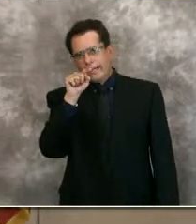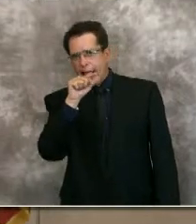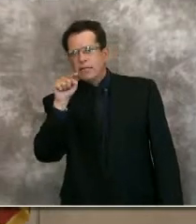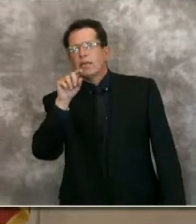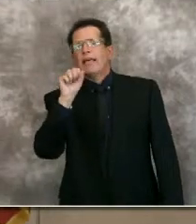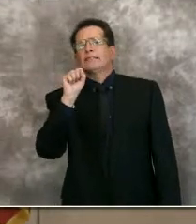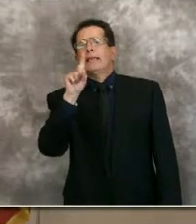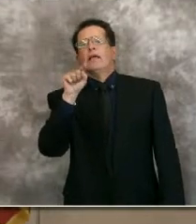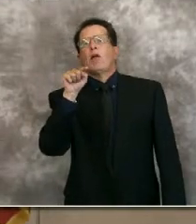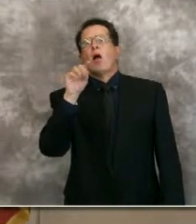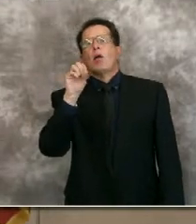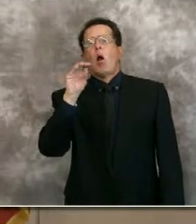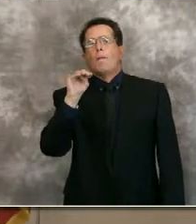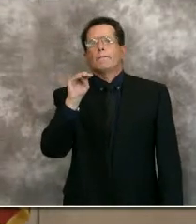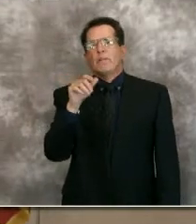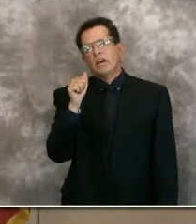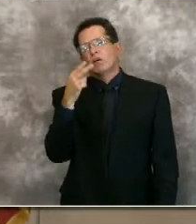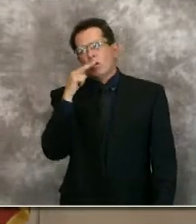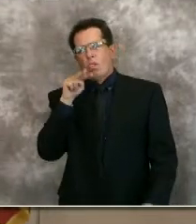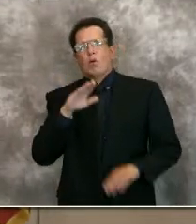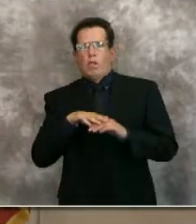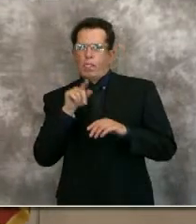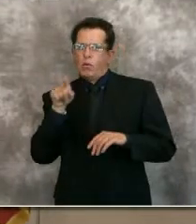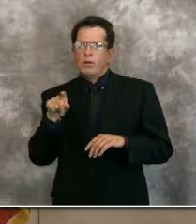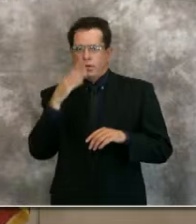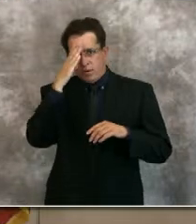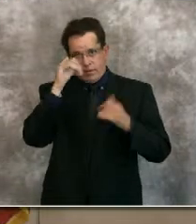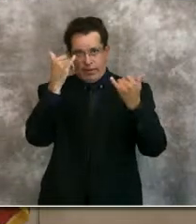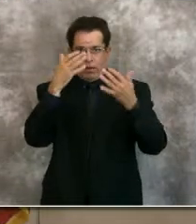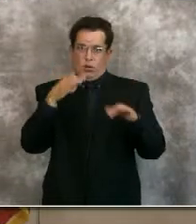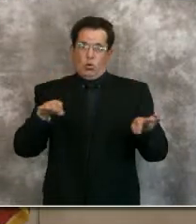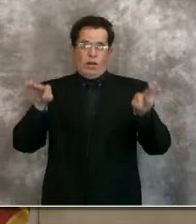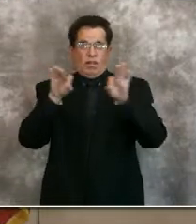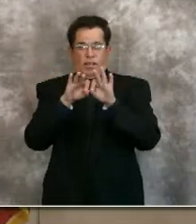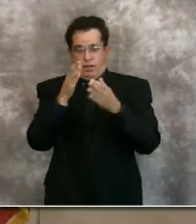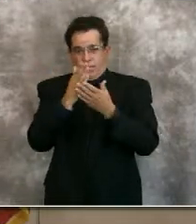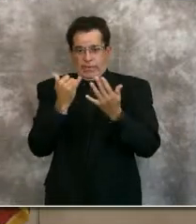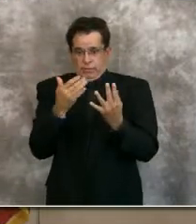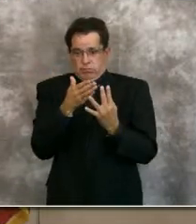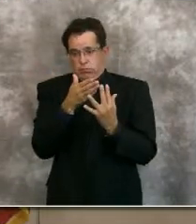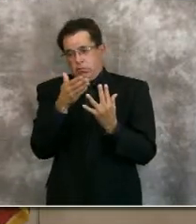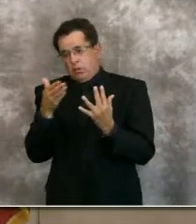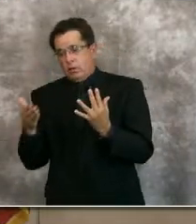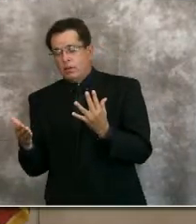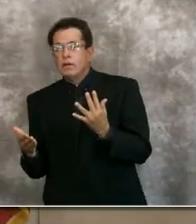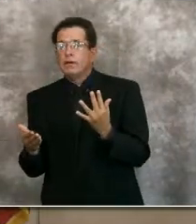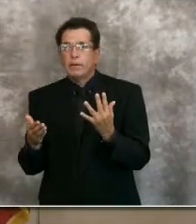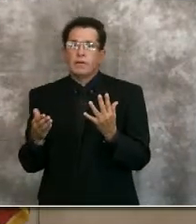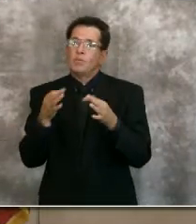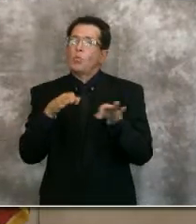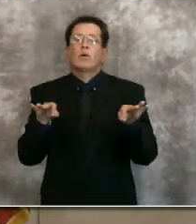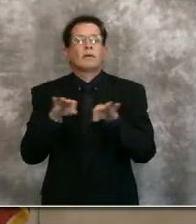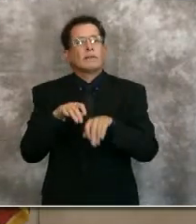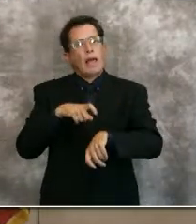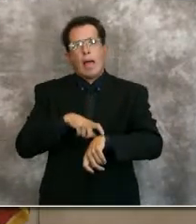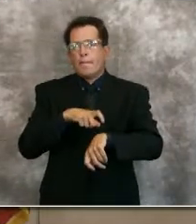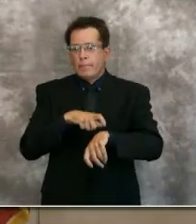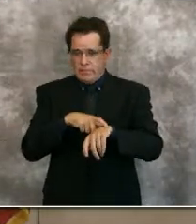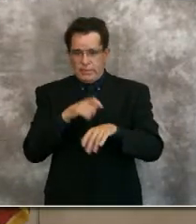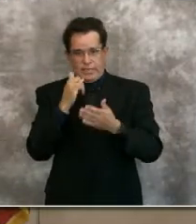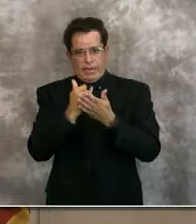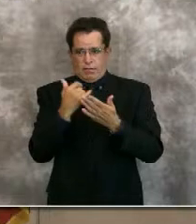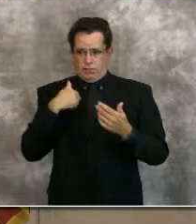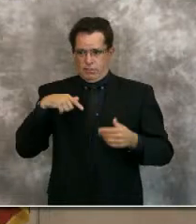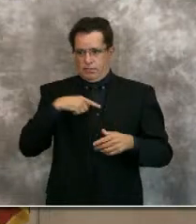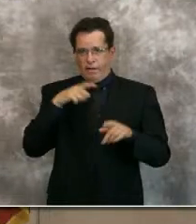coronavirus-sd.com. Obviously, we're in a very critical stage, and we certainly have had to make some decisions I think none of